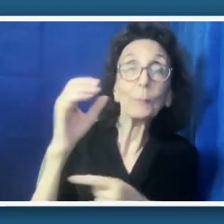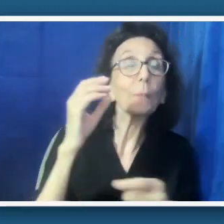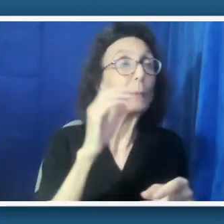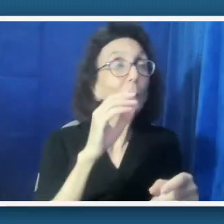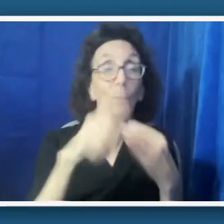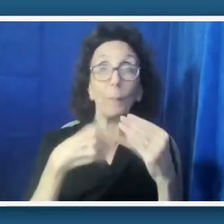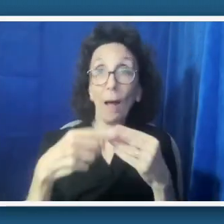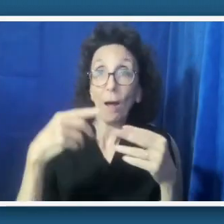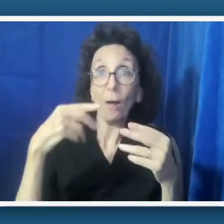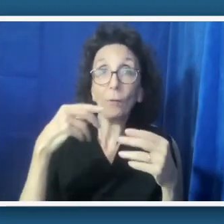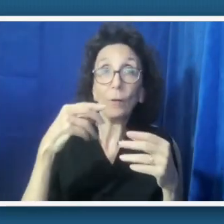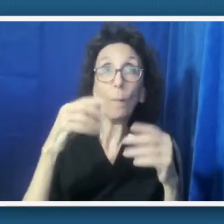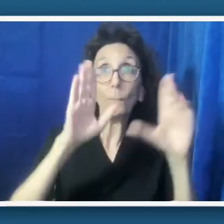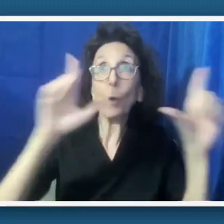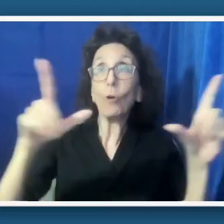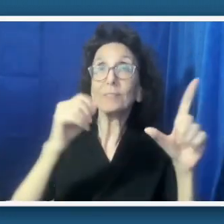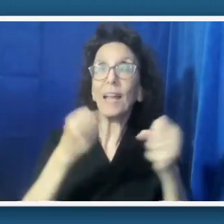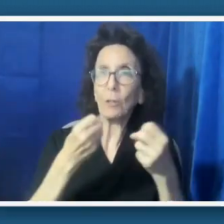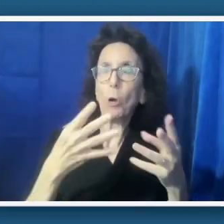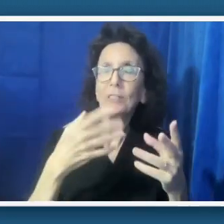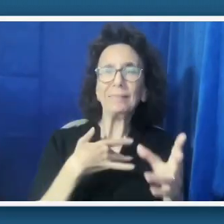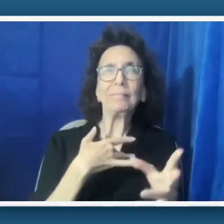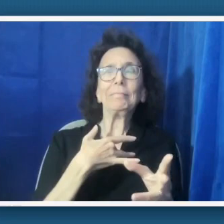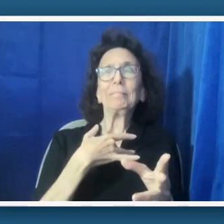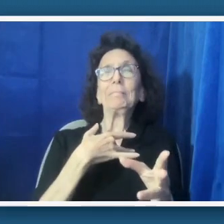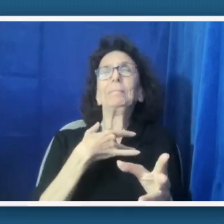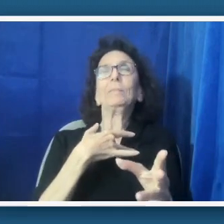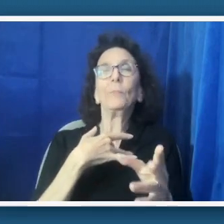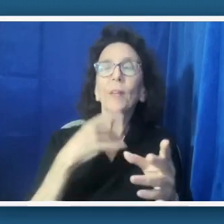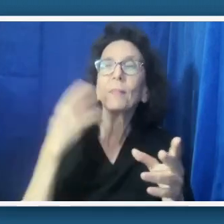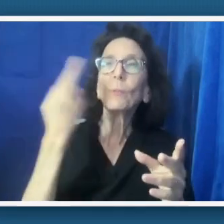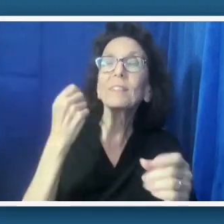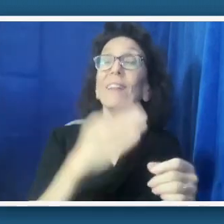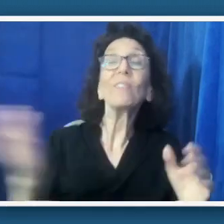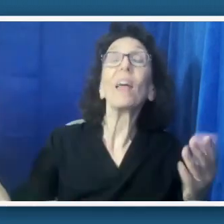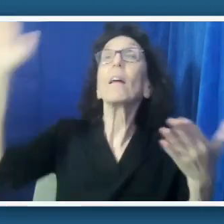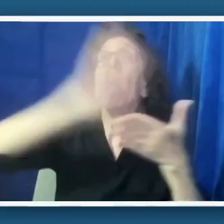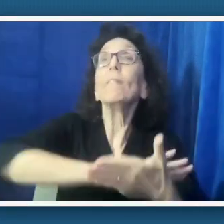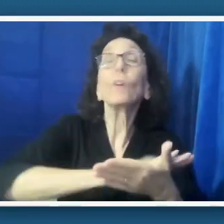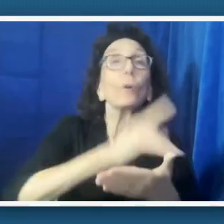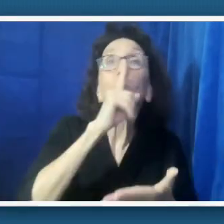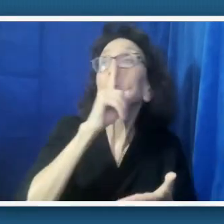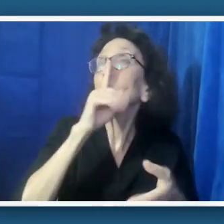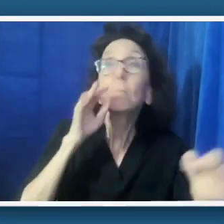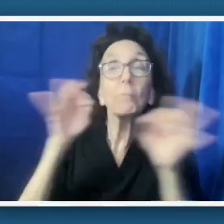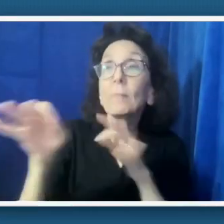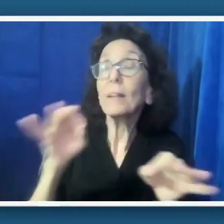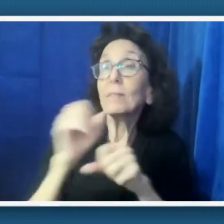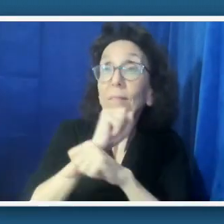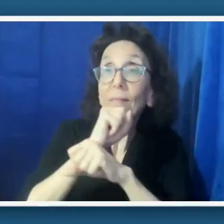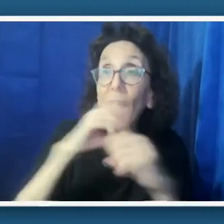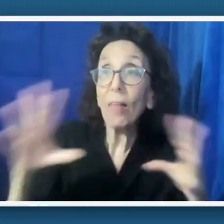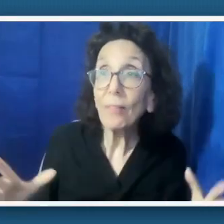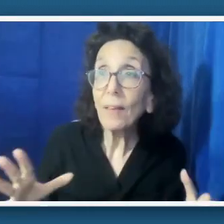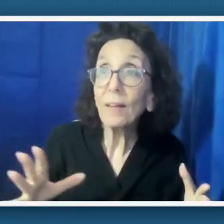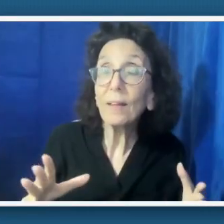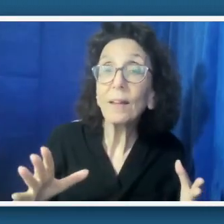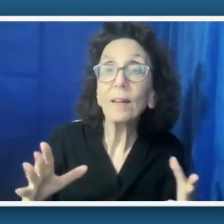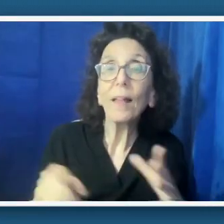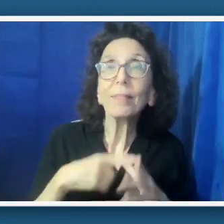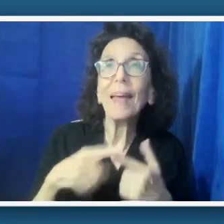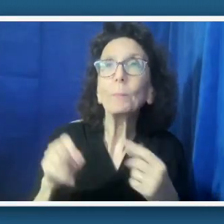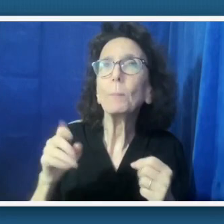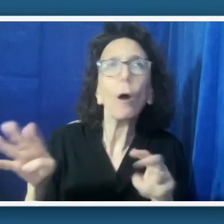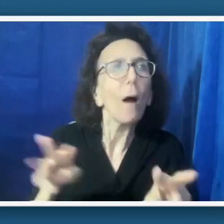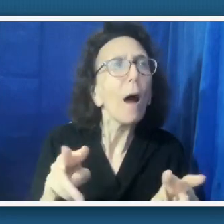have realized that if they cover the murals up without any sort of explanation as to why, it tends to actually draw more